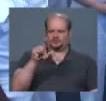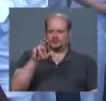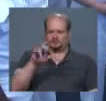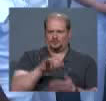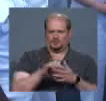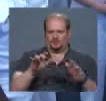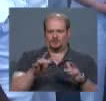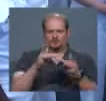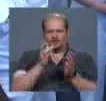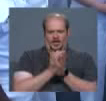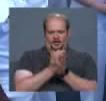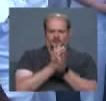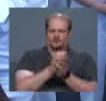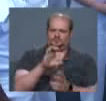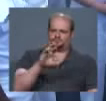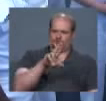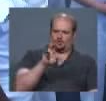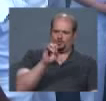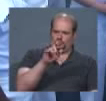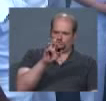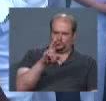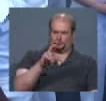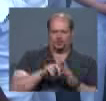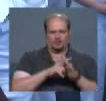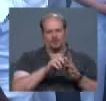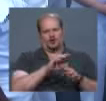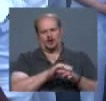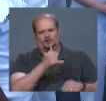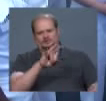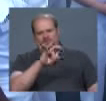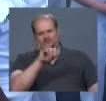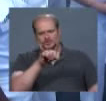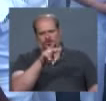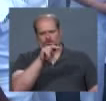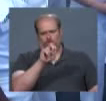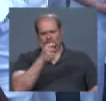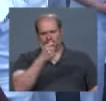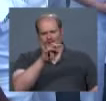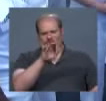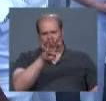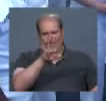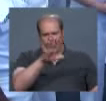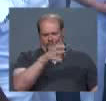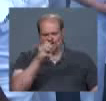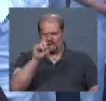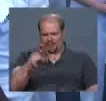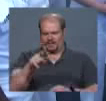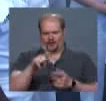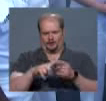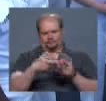was a light cruiser, originally commissioned on 17 June 1945 and was later recommissioned as a missile